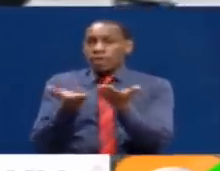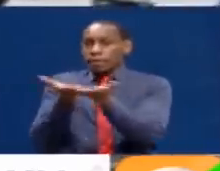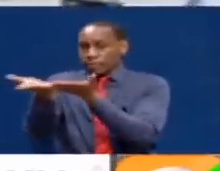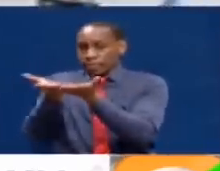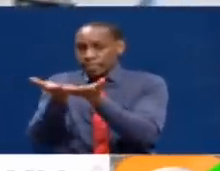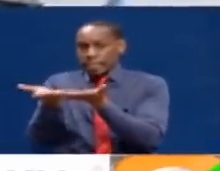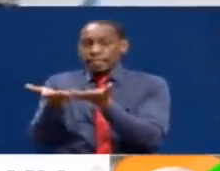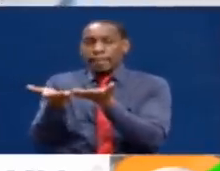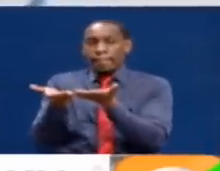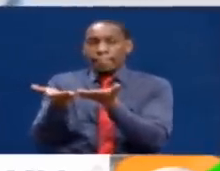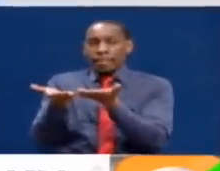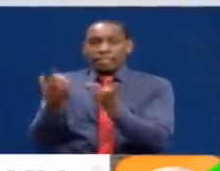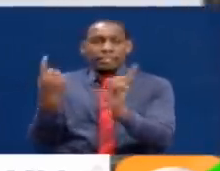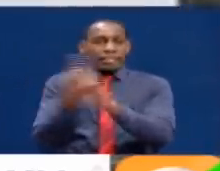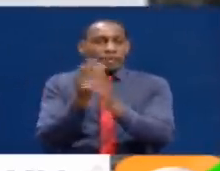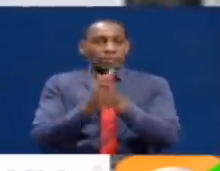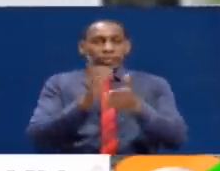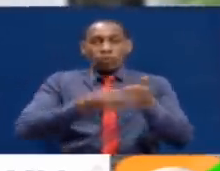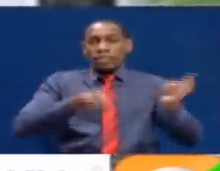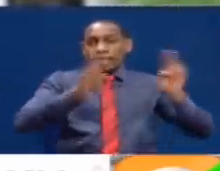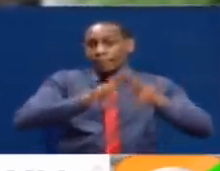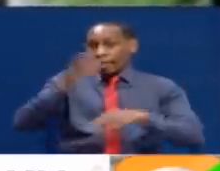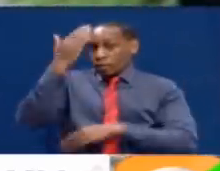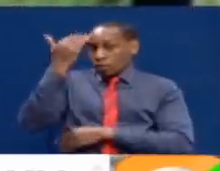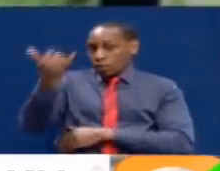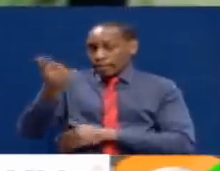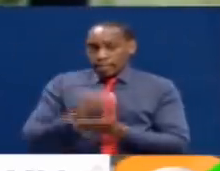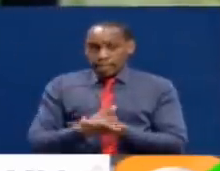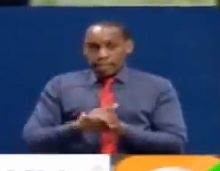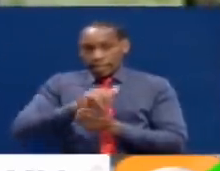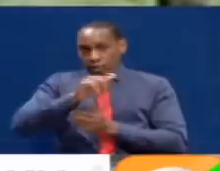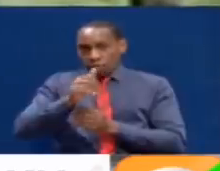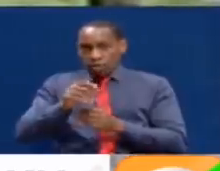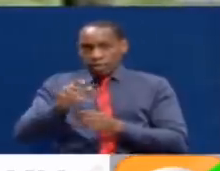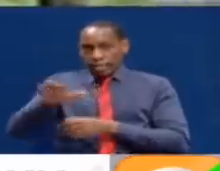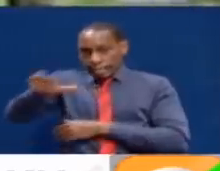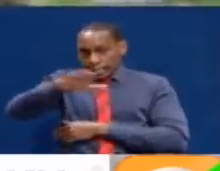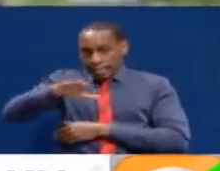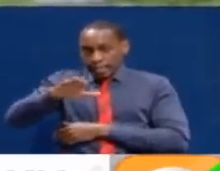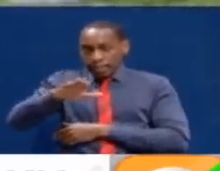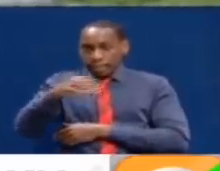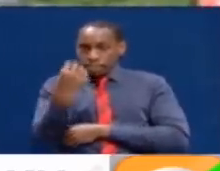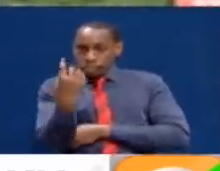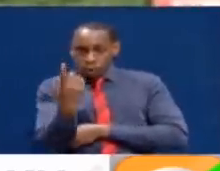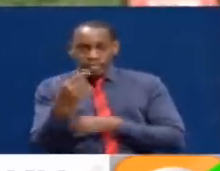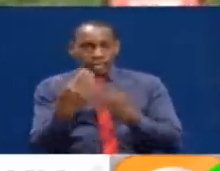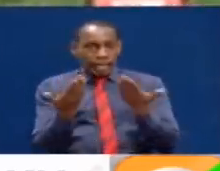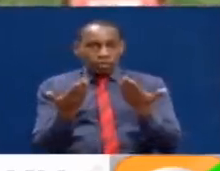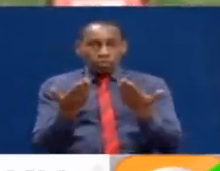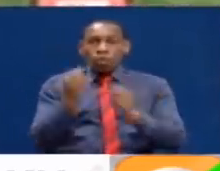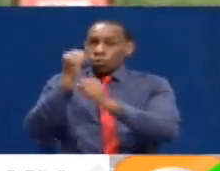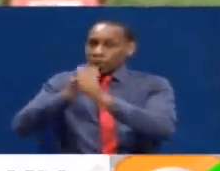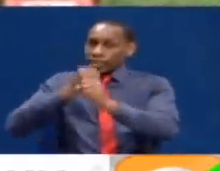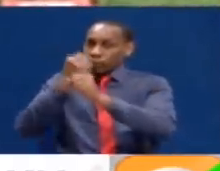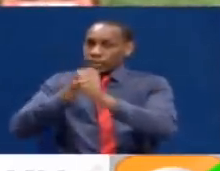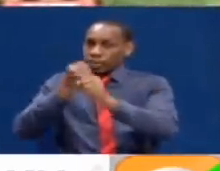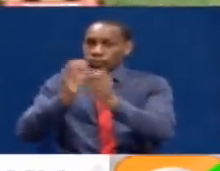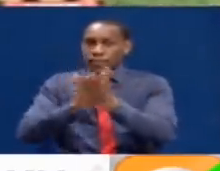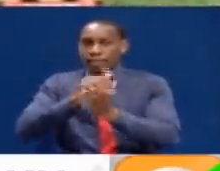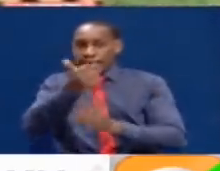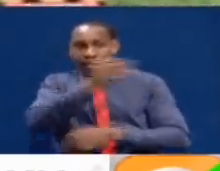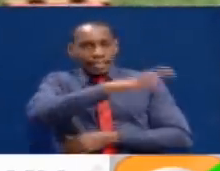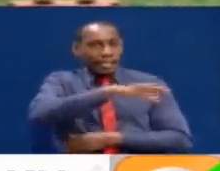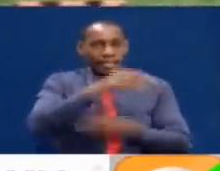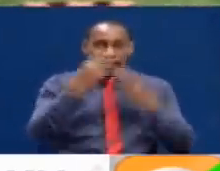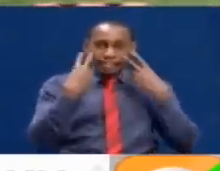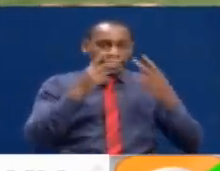business in terms of what usually happens there, because one side of the Digo Road is functioning, and the other side